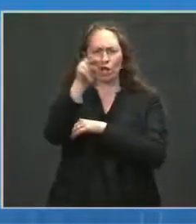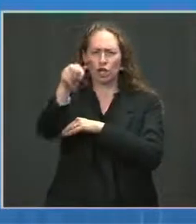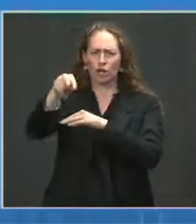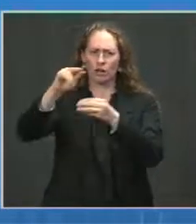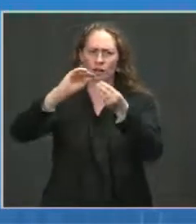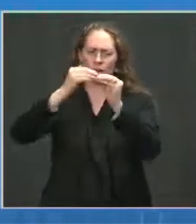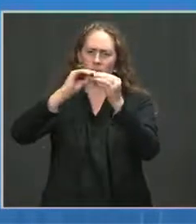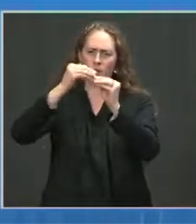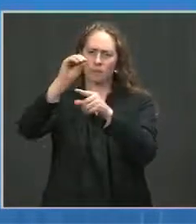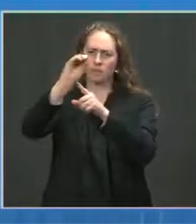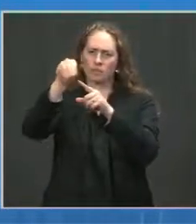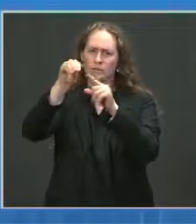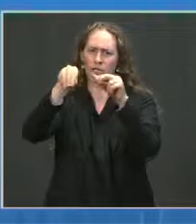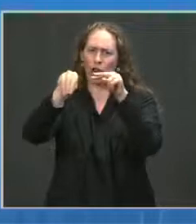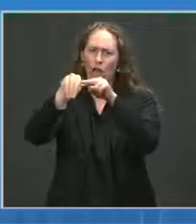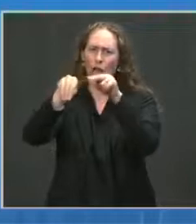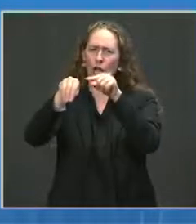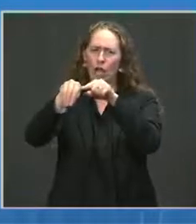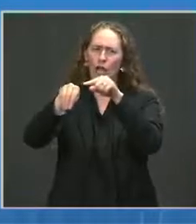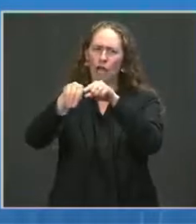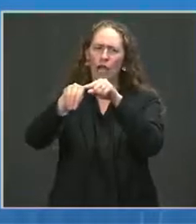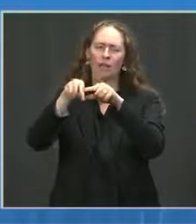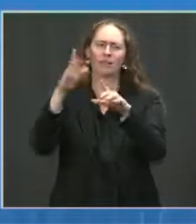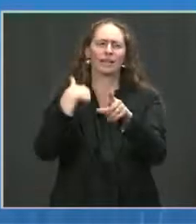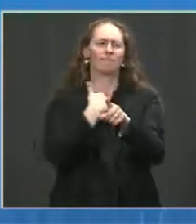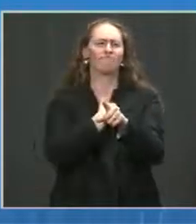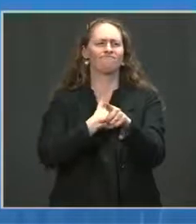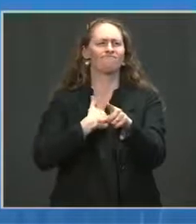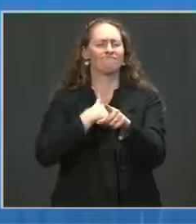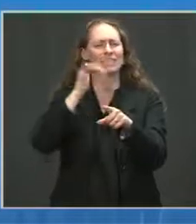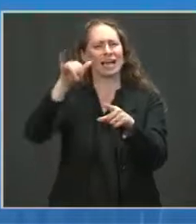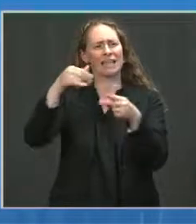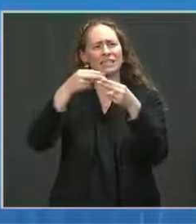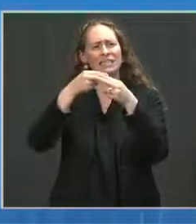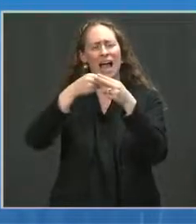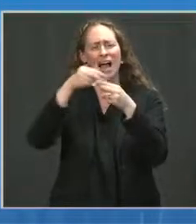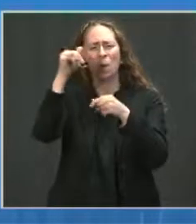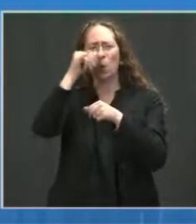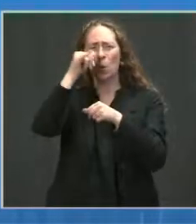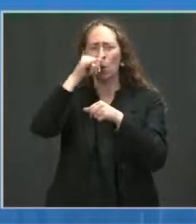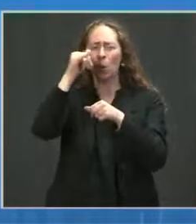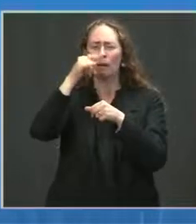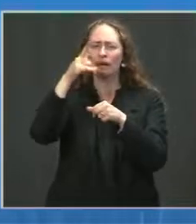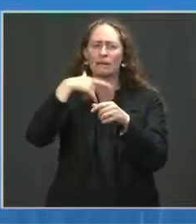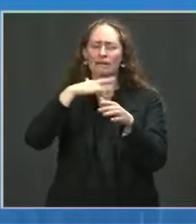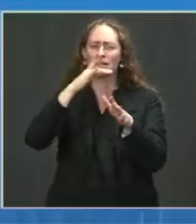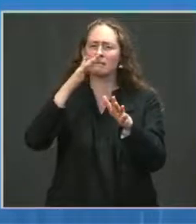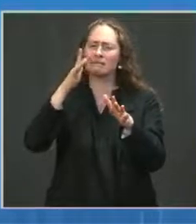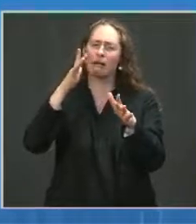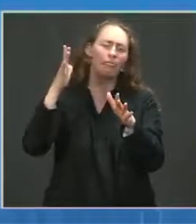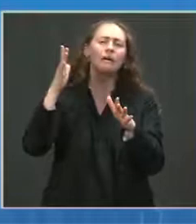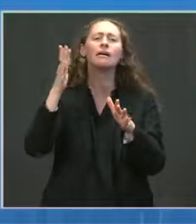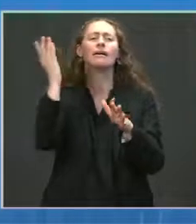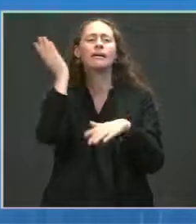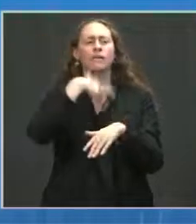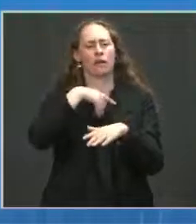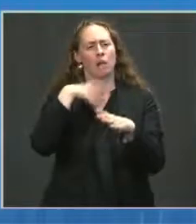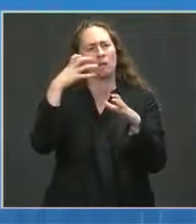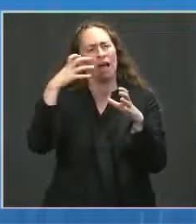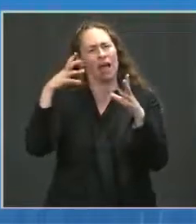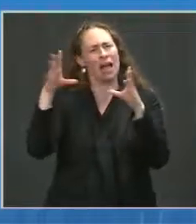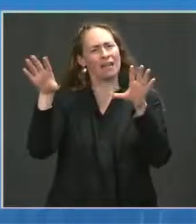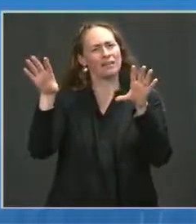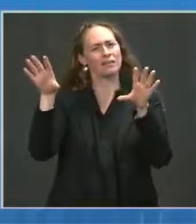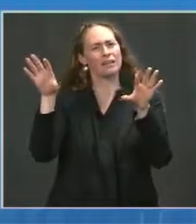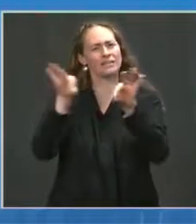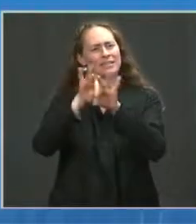that's the reason why I apologize. I wanted to interject that slide that was left out to show you the